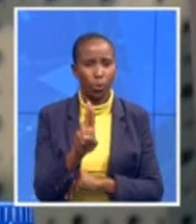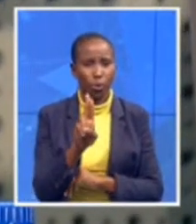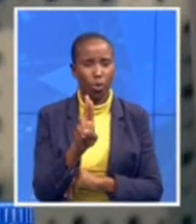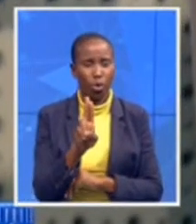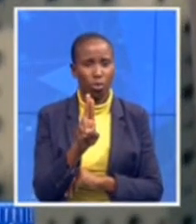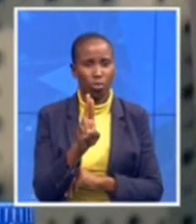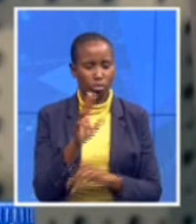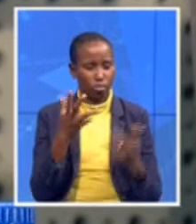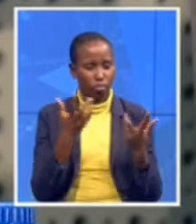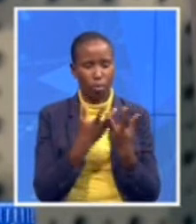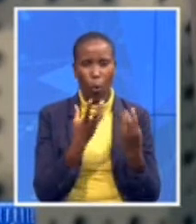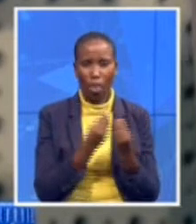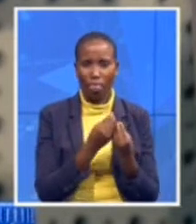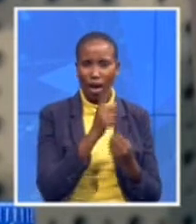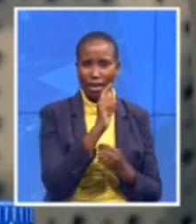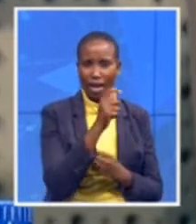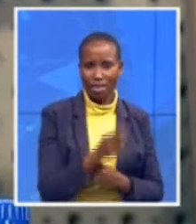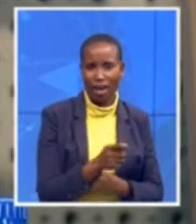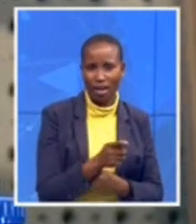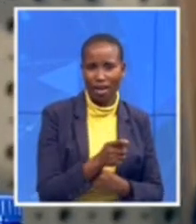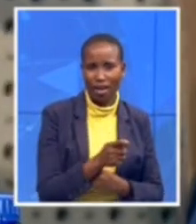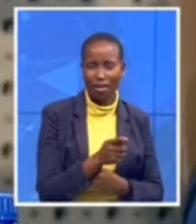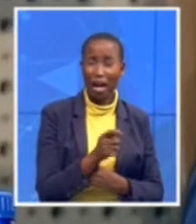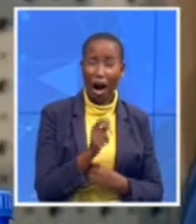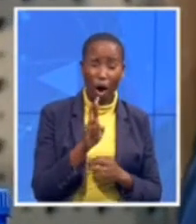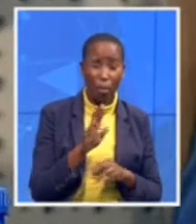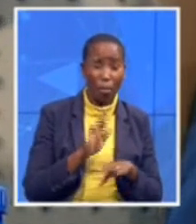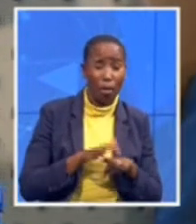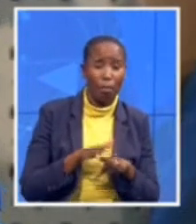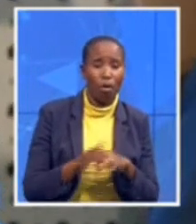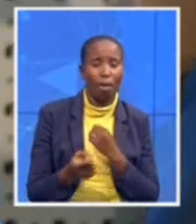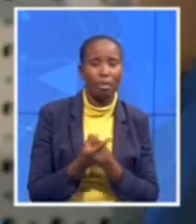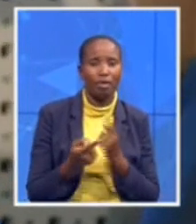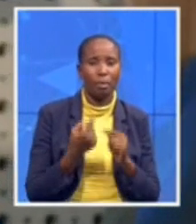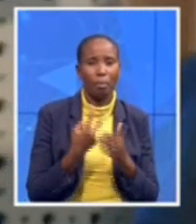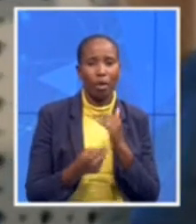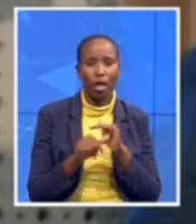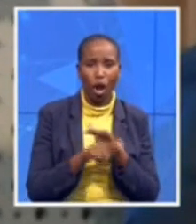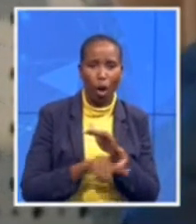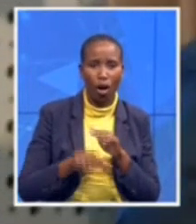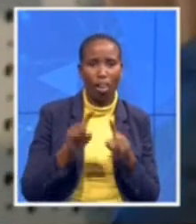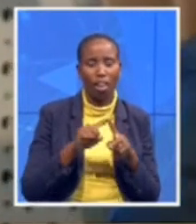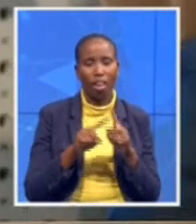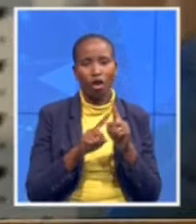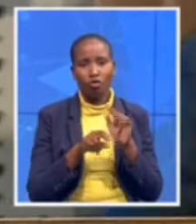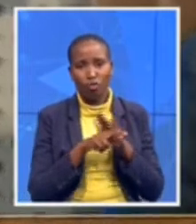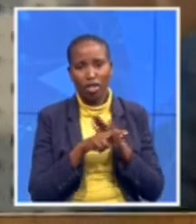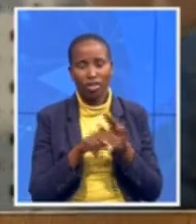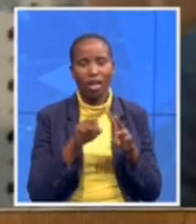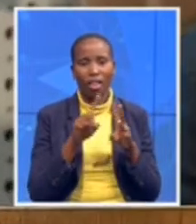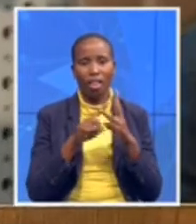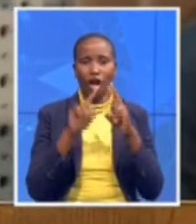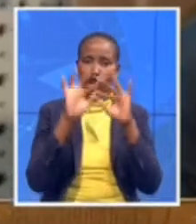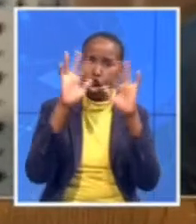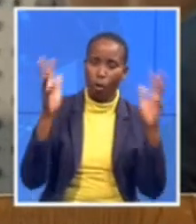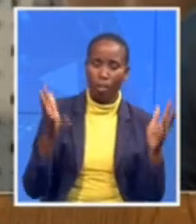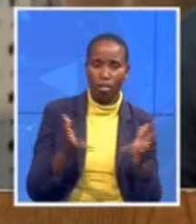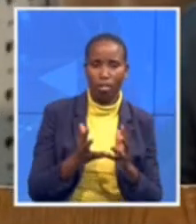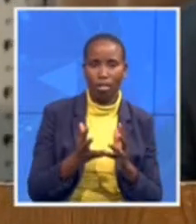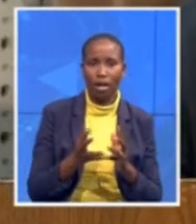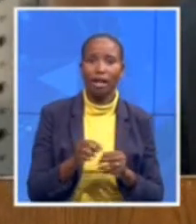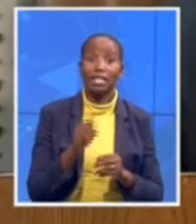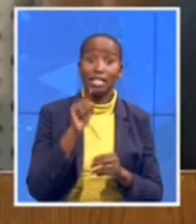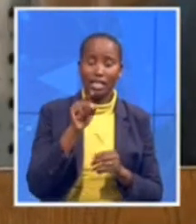we're still going to undertake, both locally, regionally, and globally. This is because of the complexity of the online